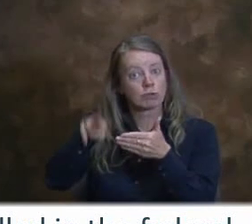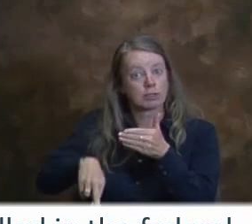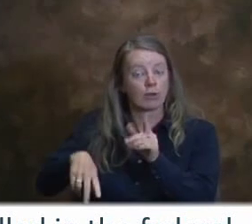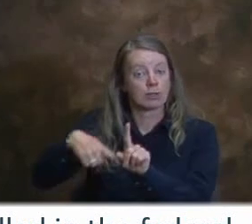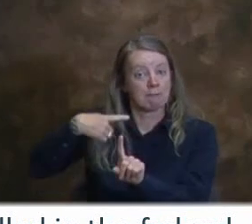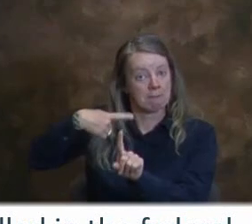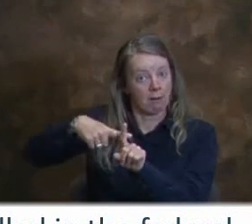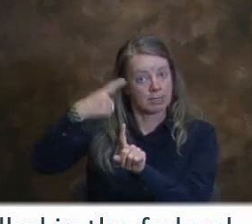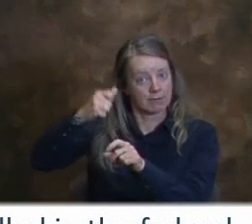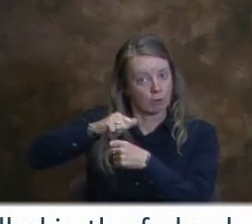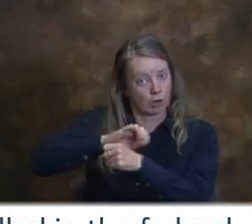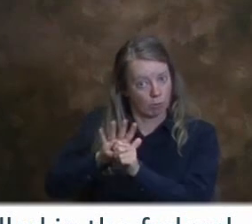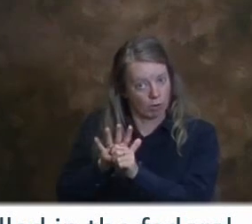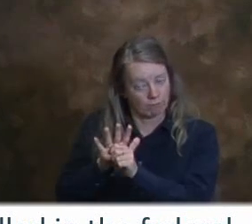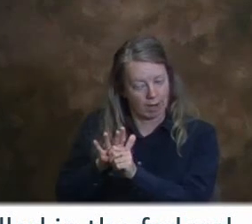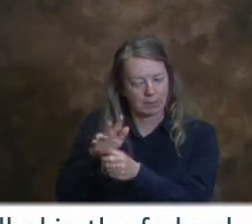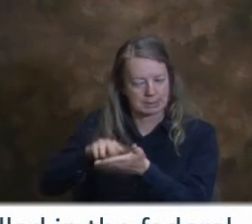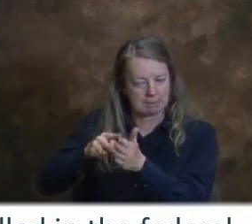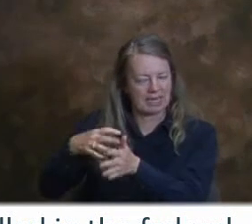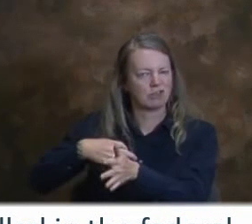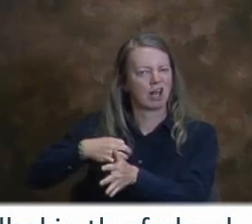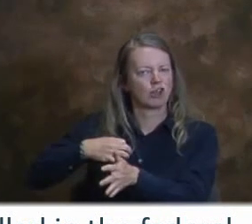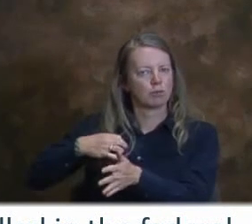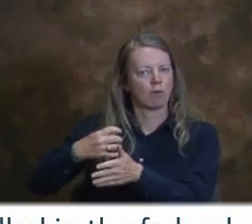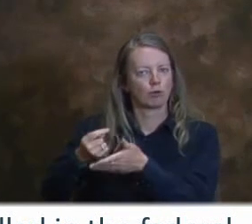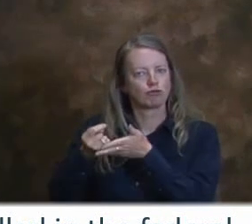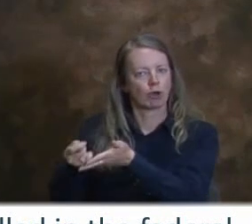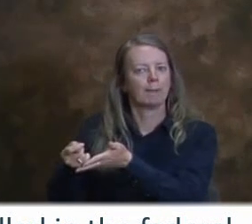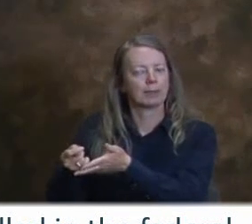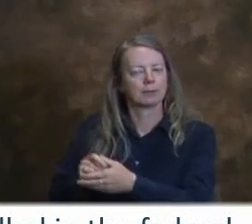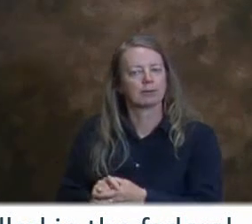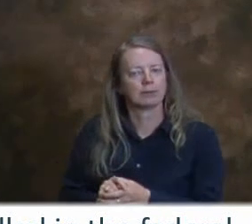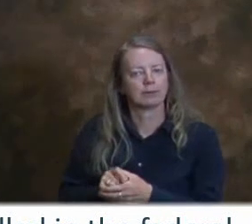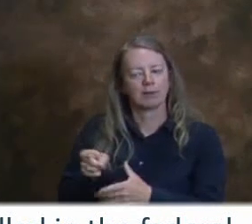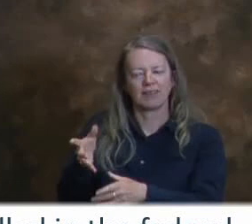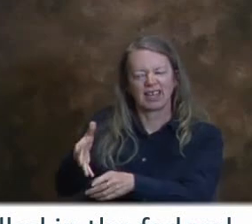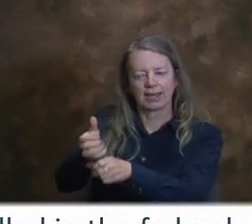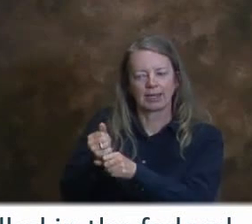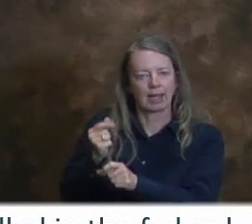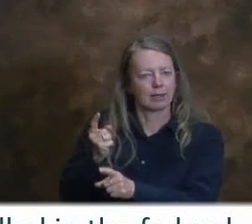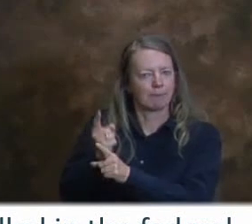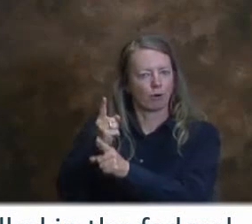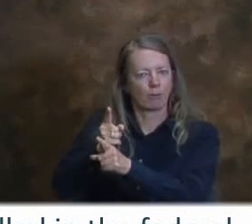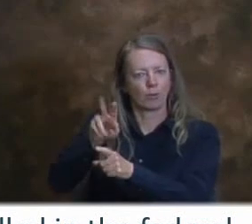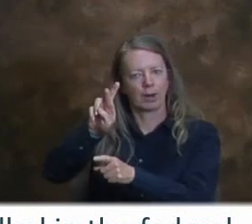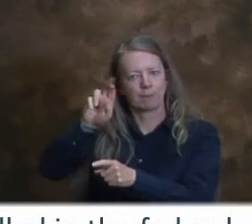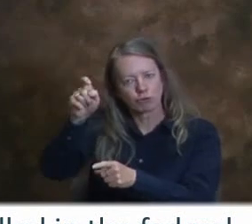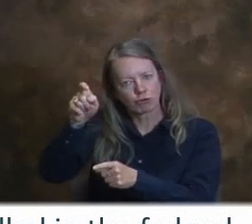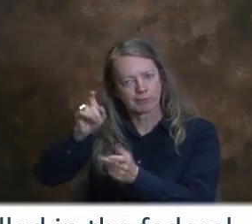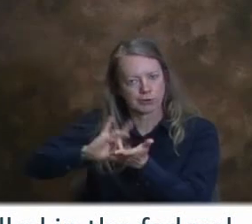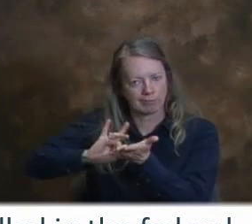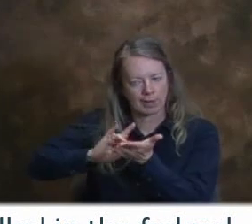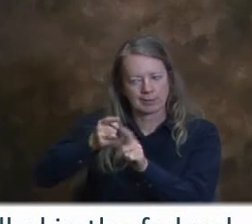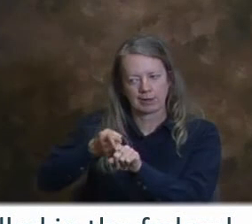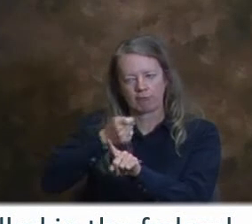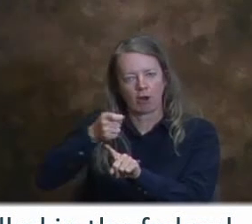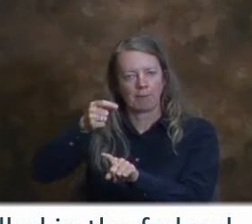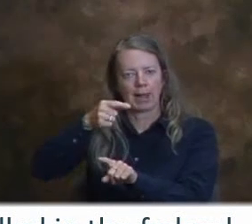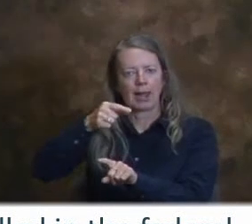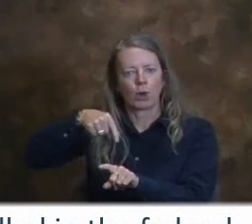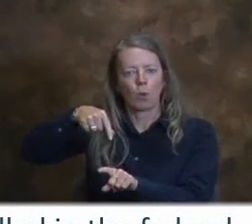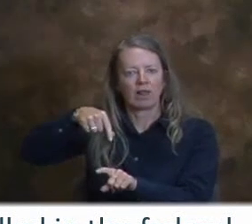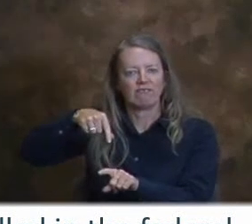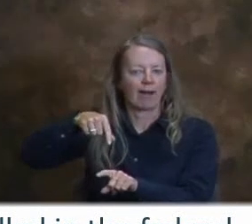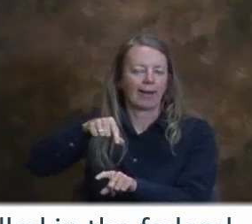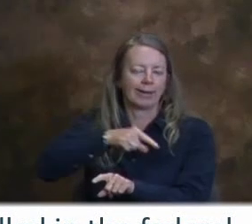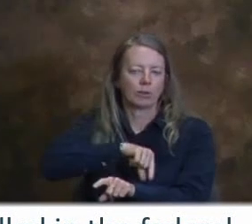positive, they then are eligible for treatment and can receive an appropriate prescription from a qualified healthcare provider and